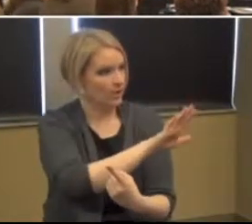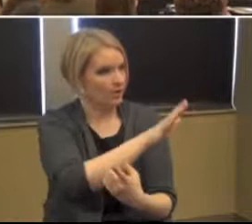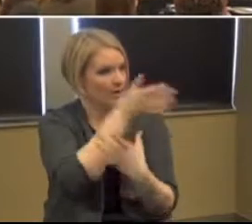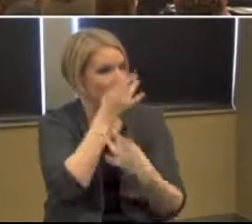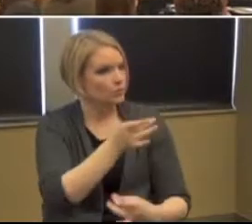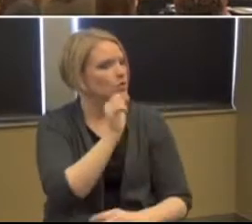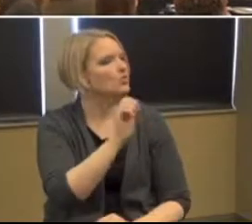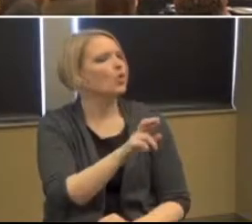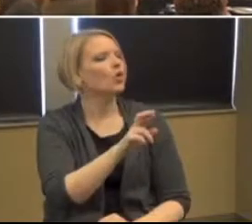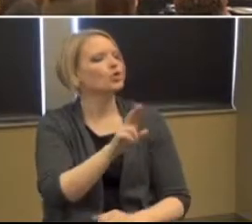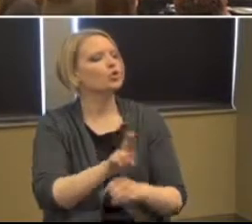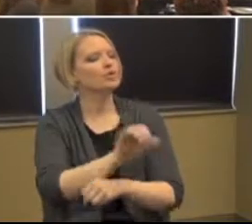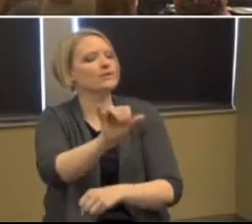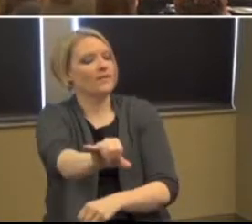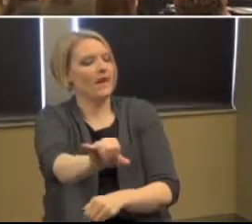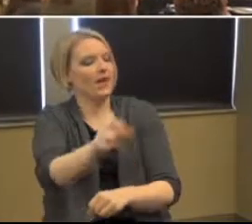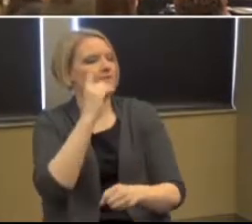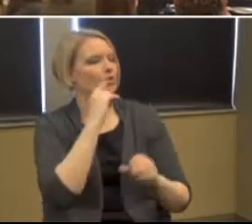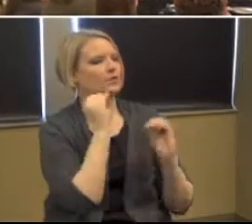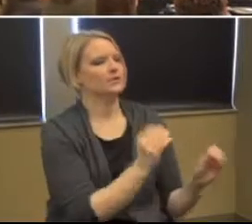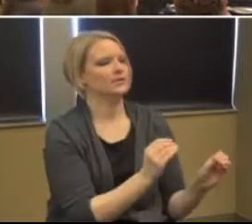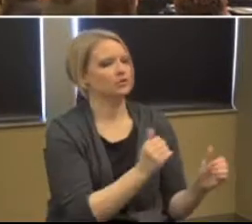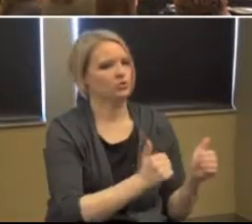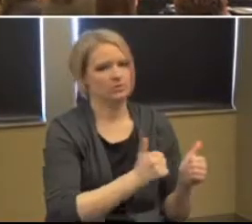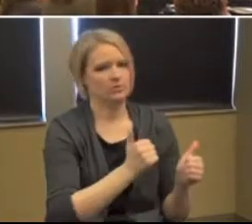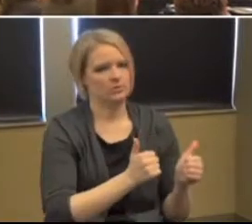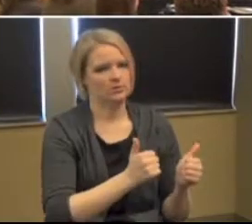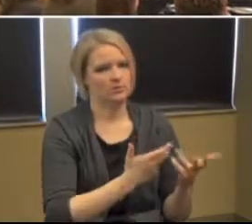you use them as a teaching tool?